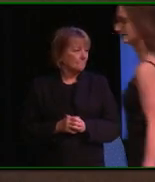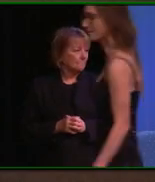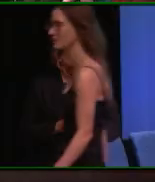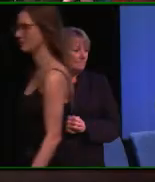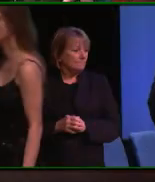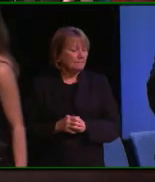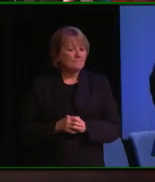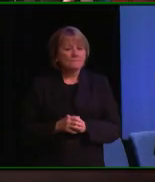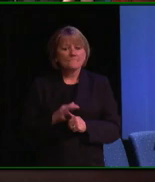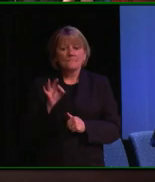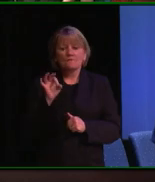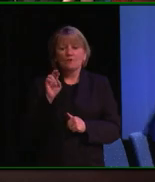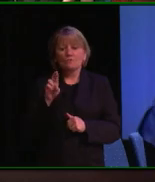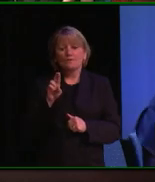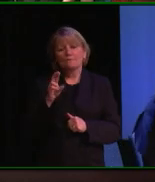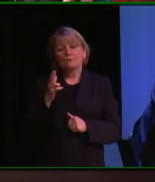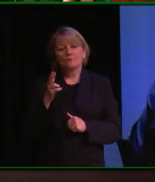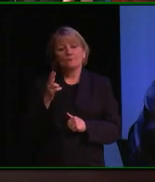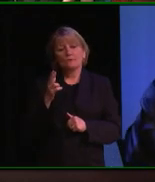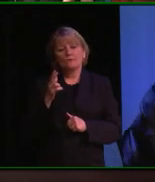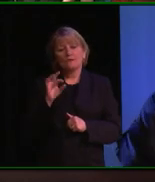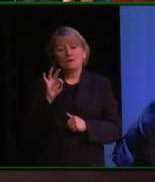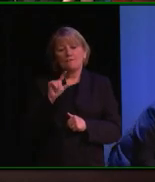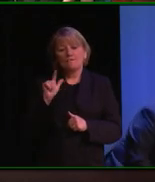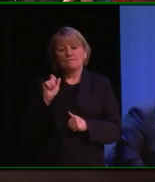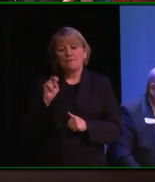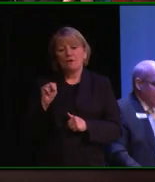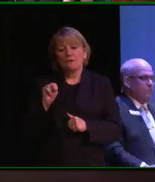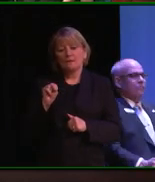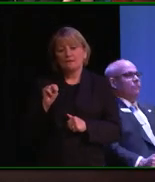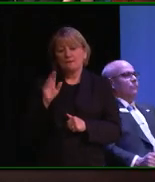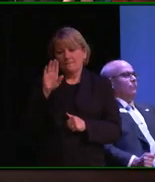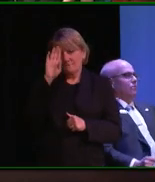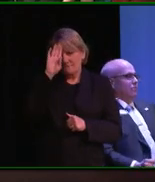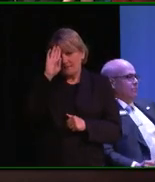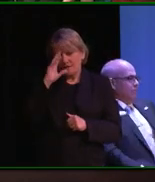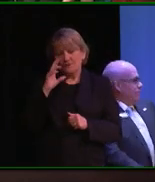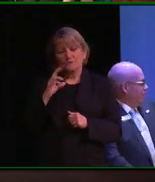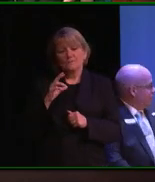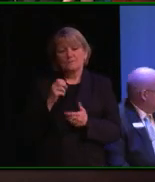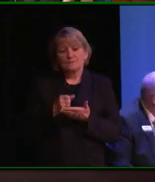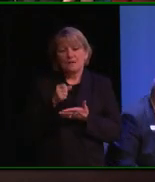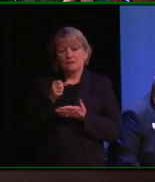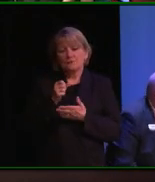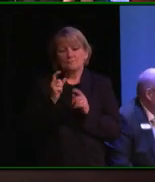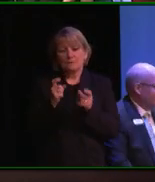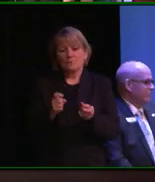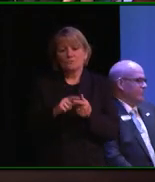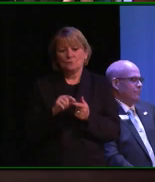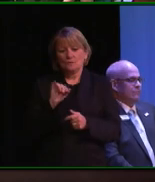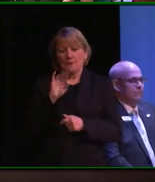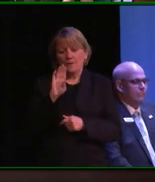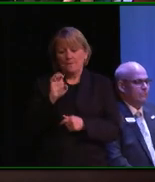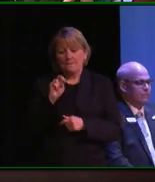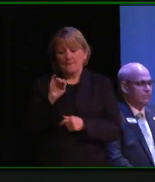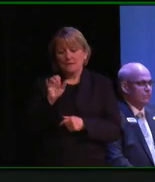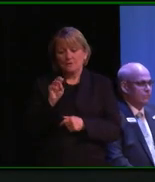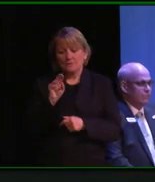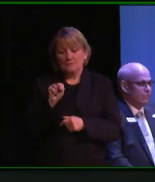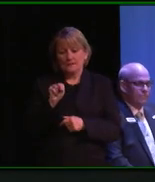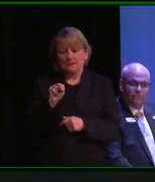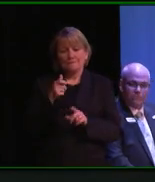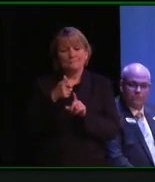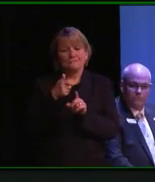The Fall River Fallen Firefighter Scholarship goes to Benjamin Paquette. Benjamin is a student